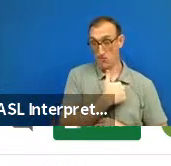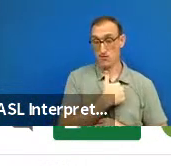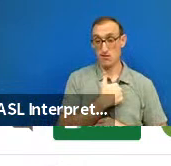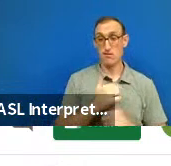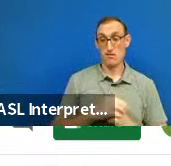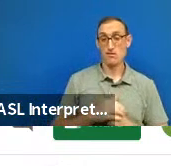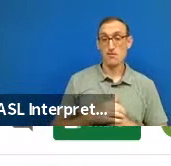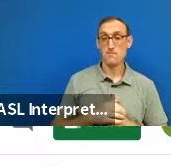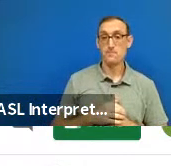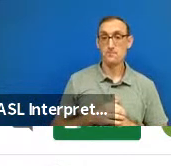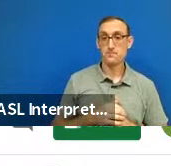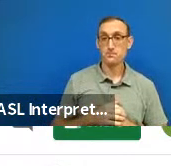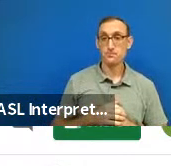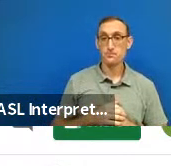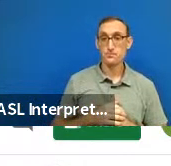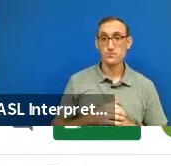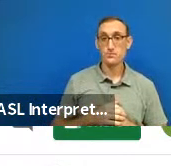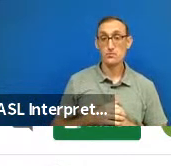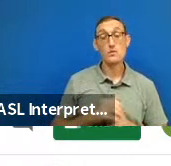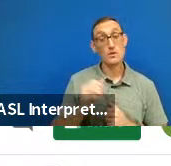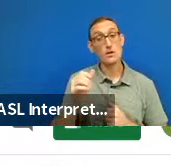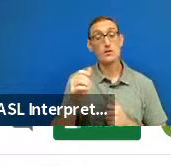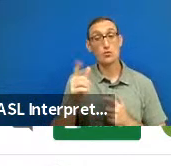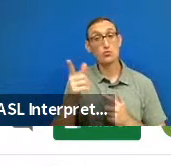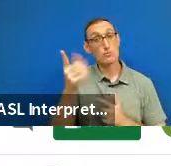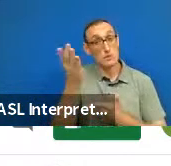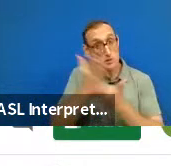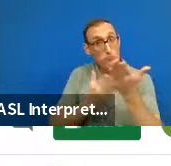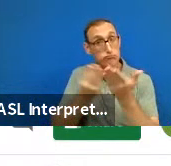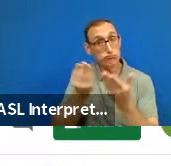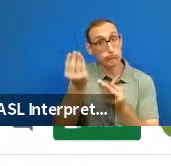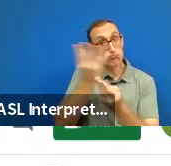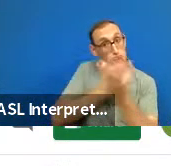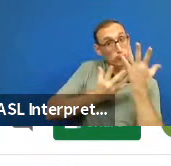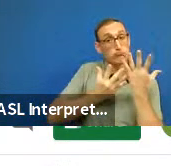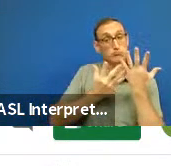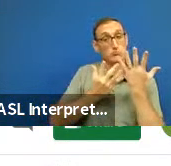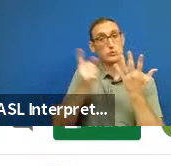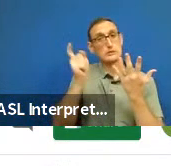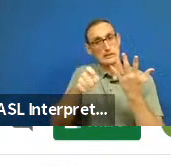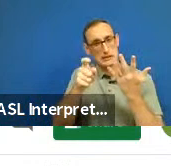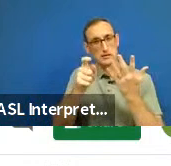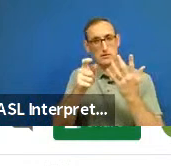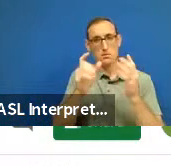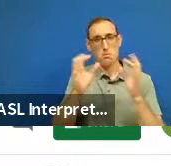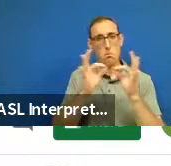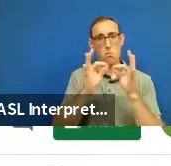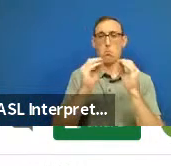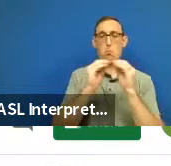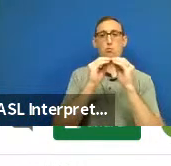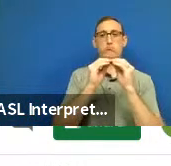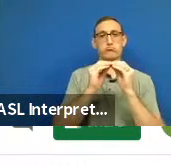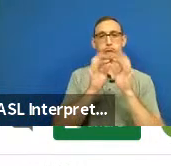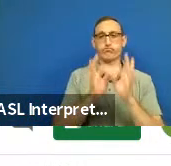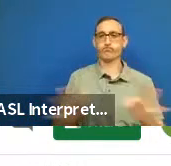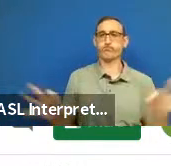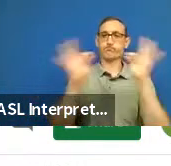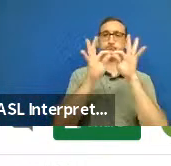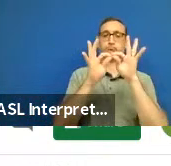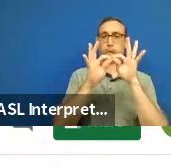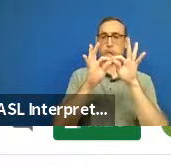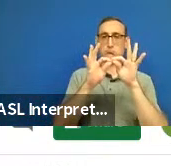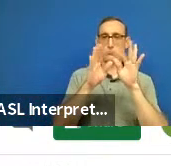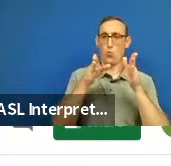larger evaluation process, but in terms of the Cognia report, that's what they were focusing on.